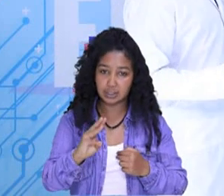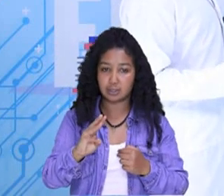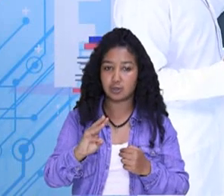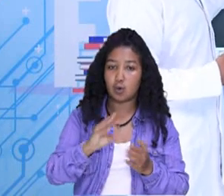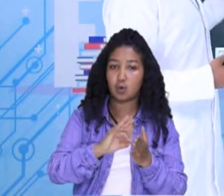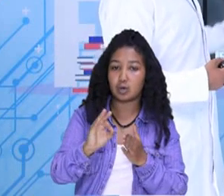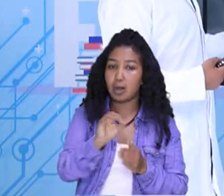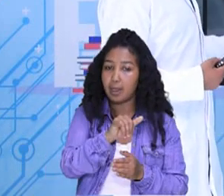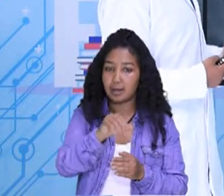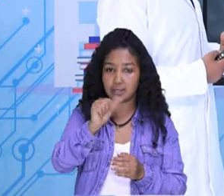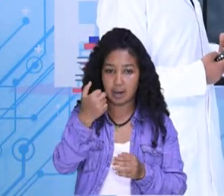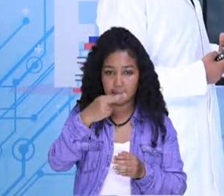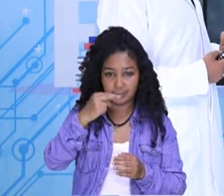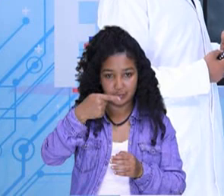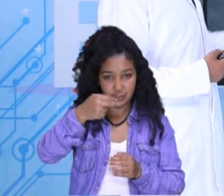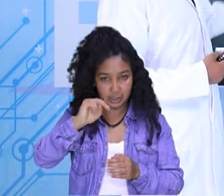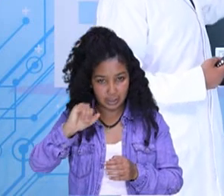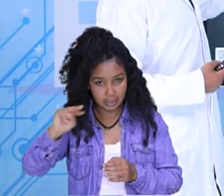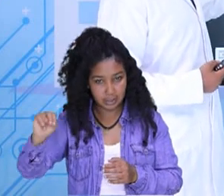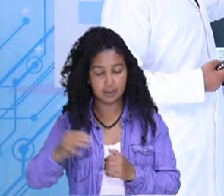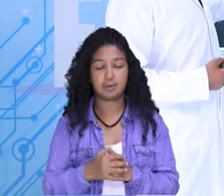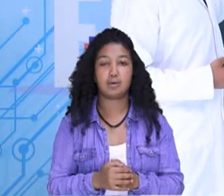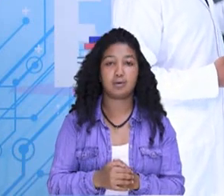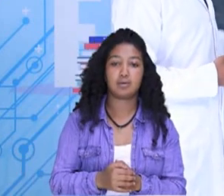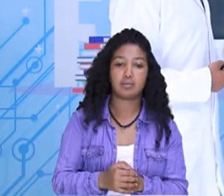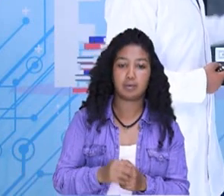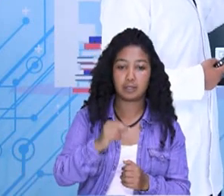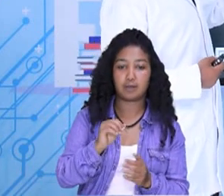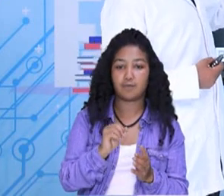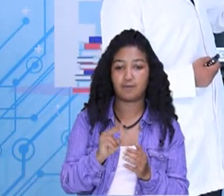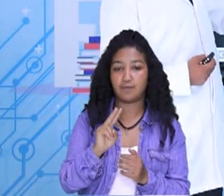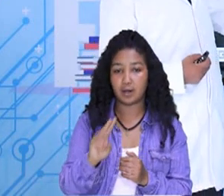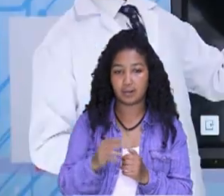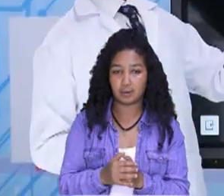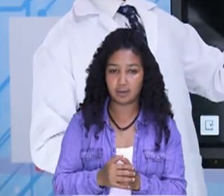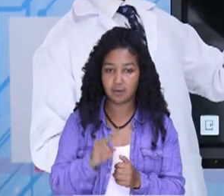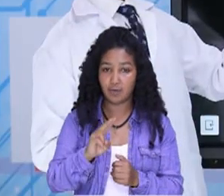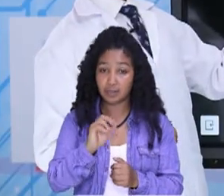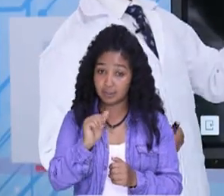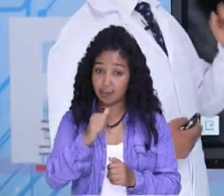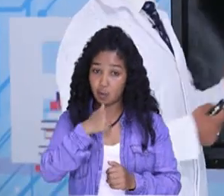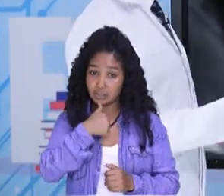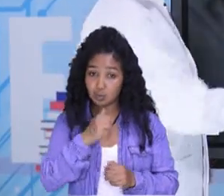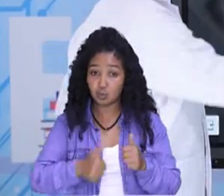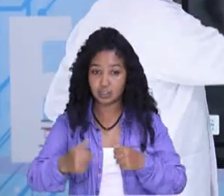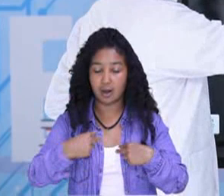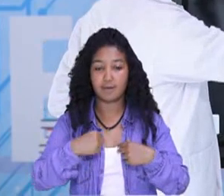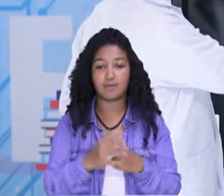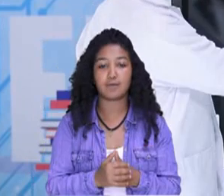codes, like arginine. Let's take valine. Valine is an amino acid which